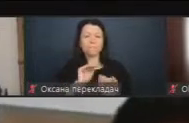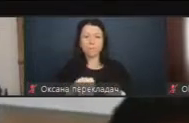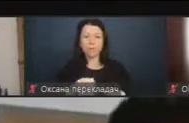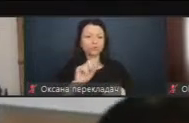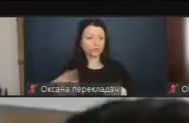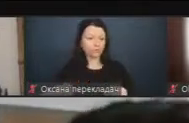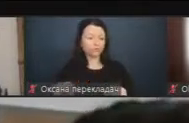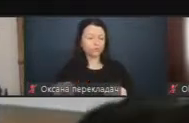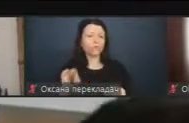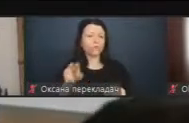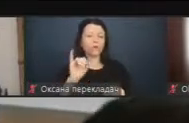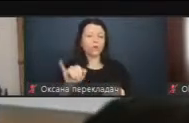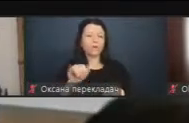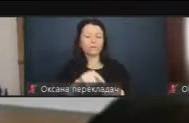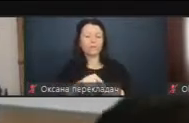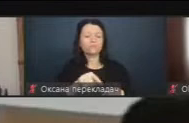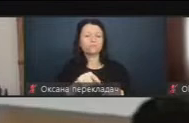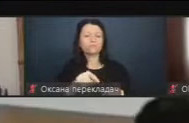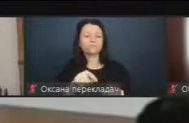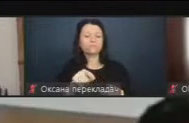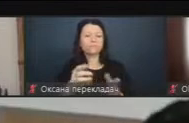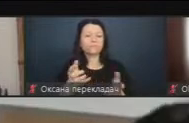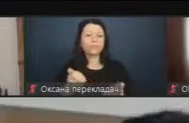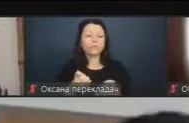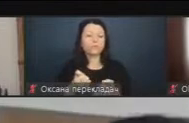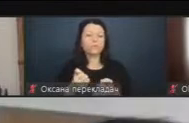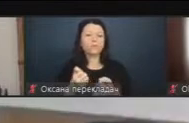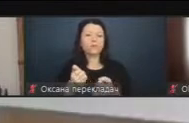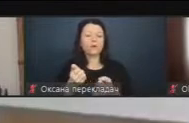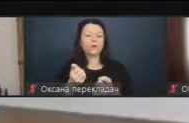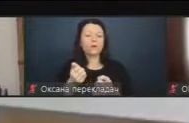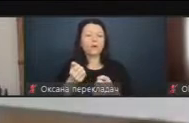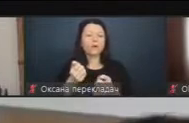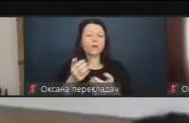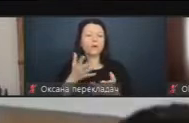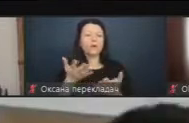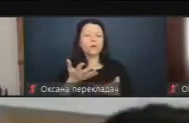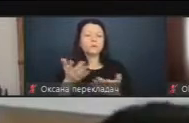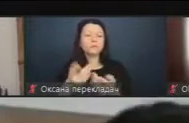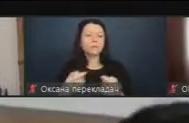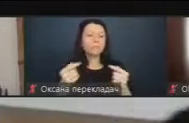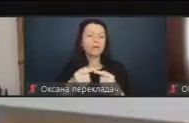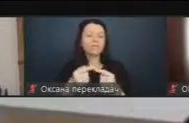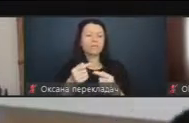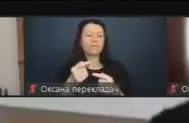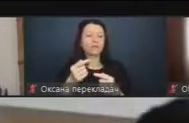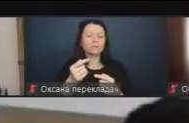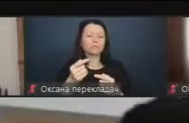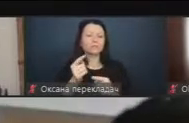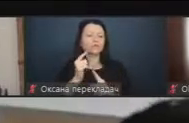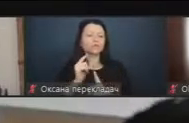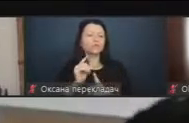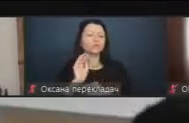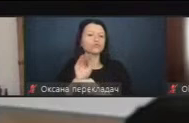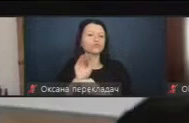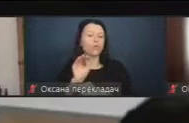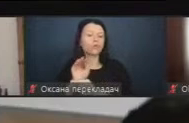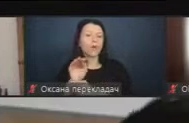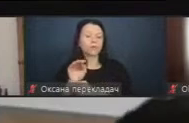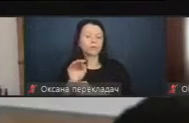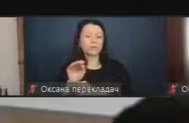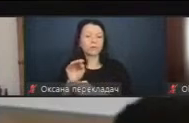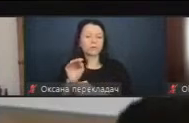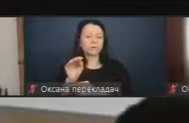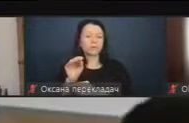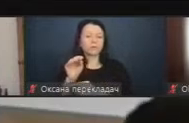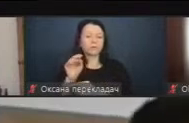So there are some countries in Europe where you can be working, receiving your salary and receiving your disability allowance at the